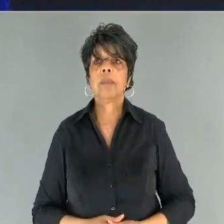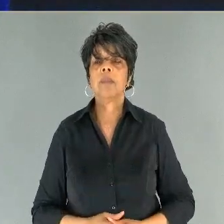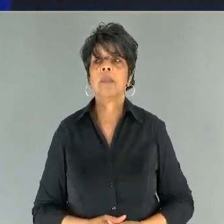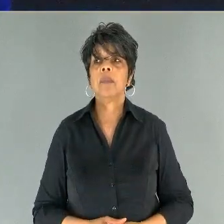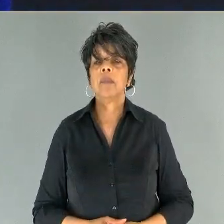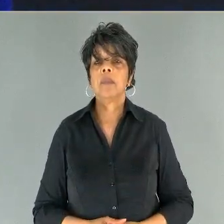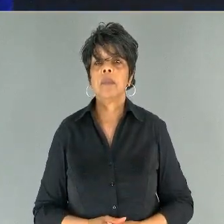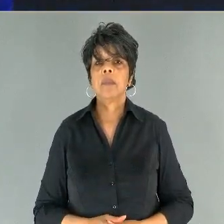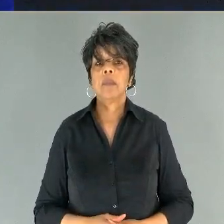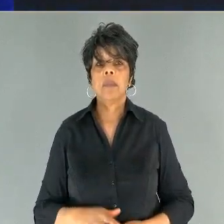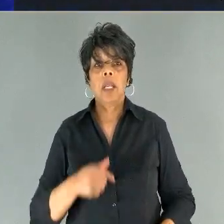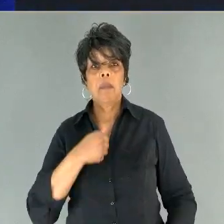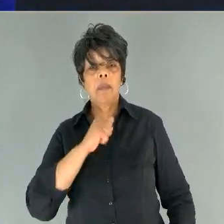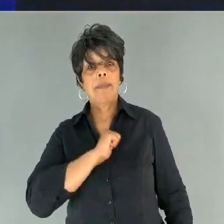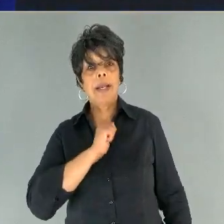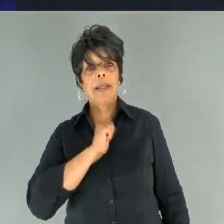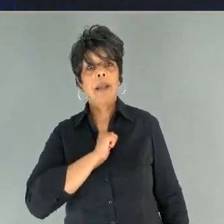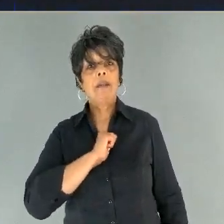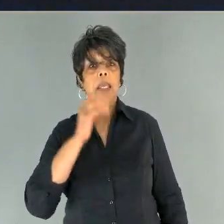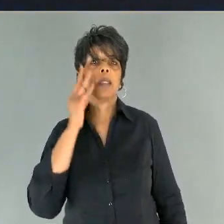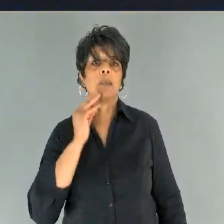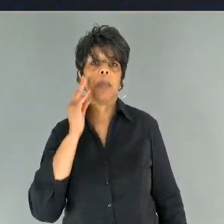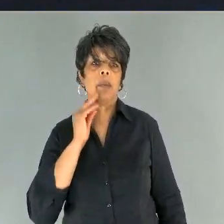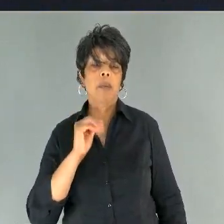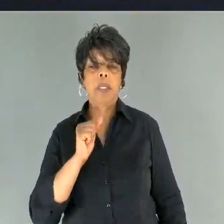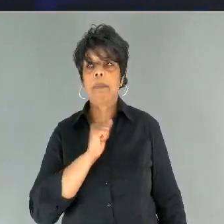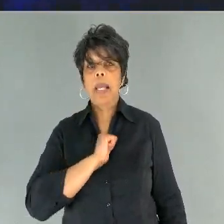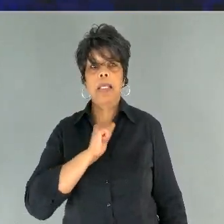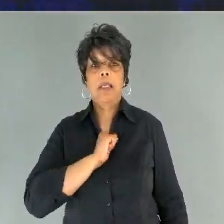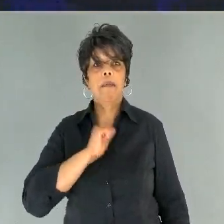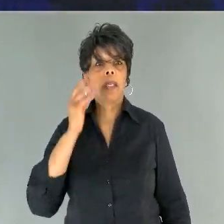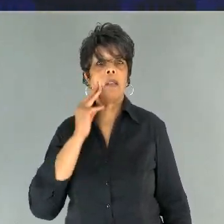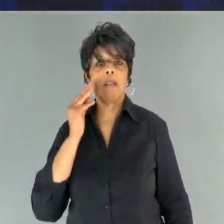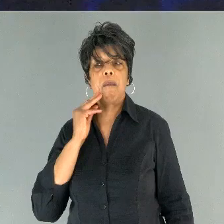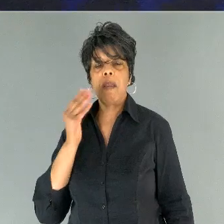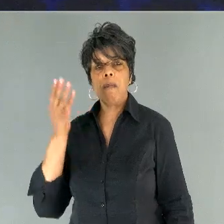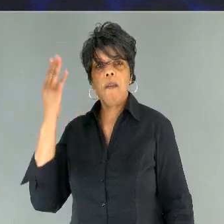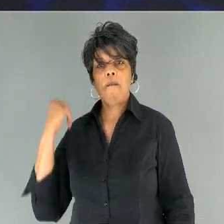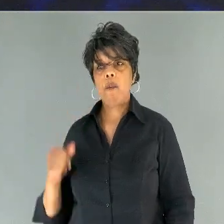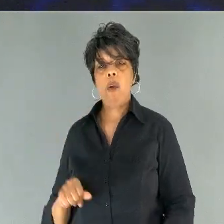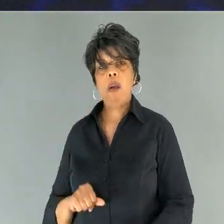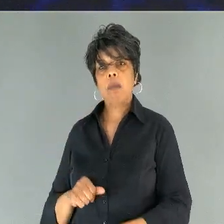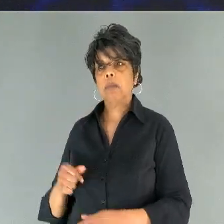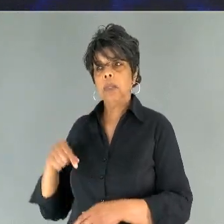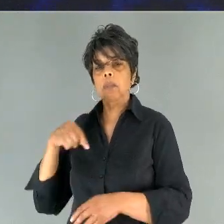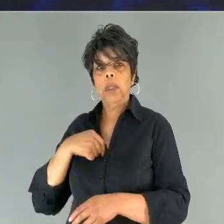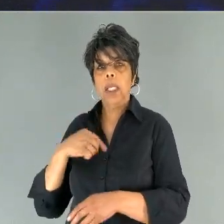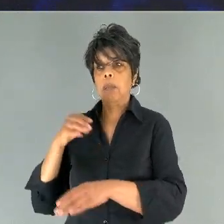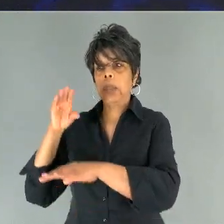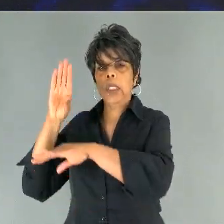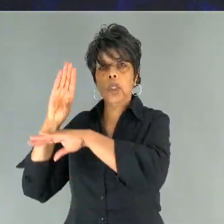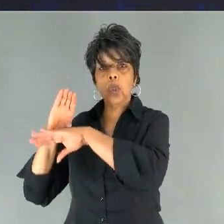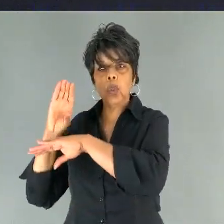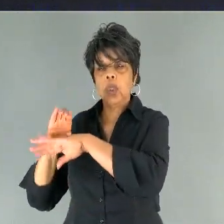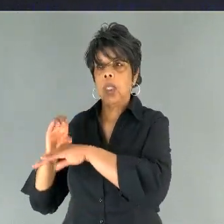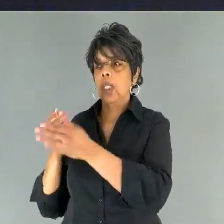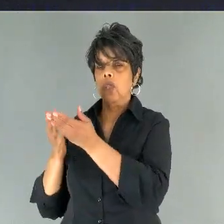I've been there. I've been in a service where I felt someone was talking directly to me, and I'm like, are they talking